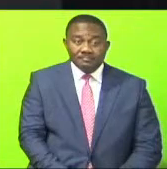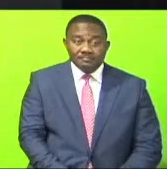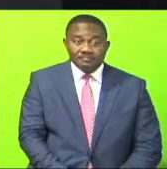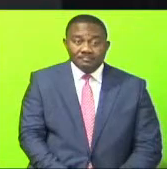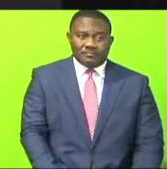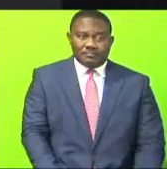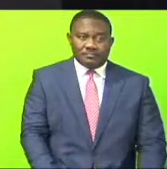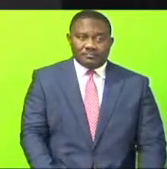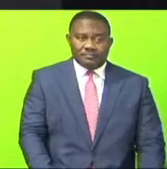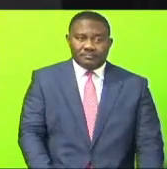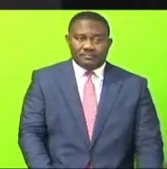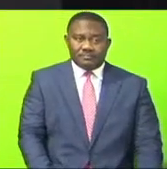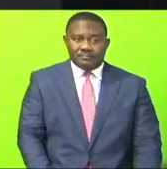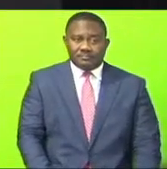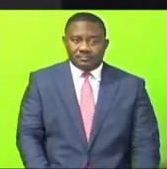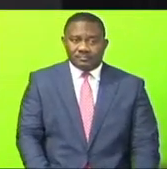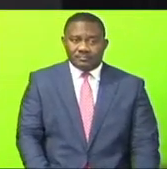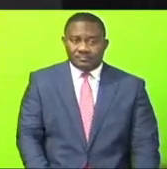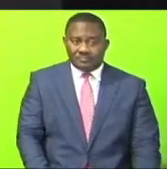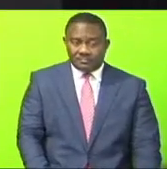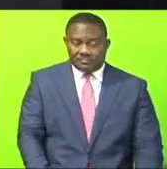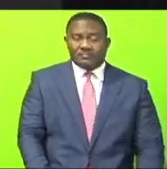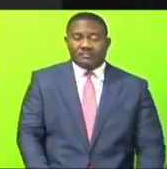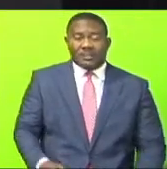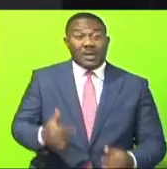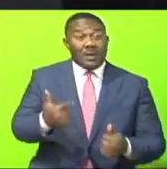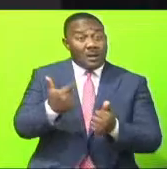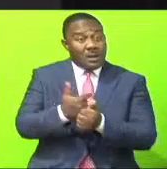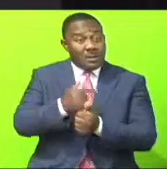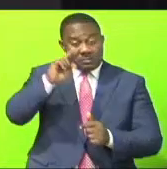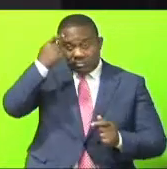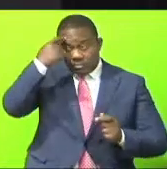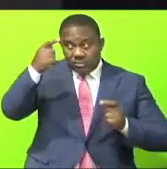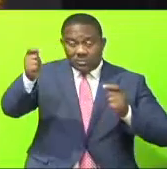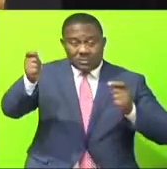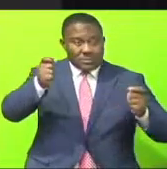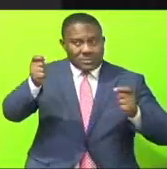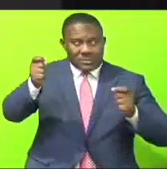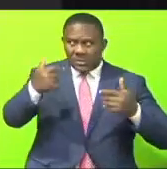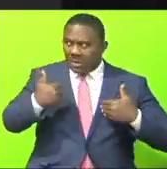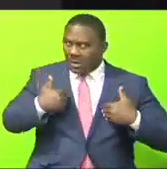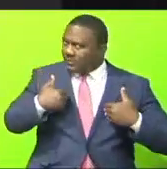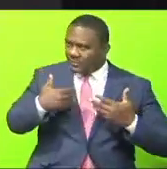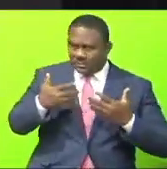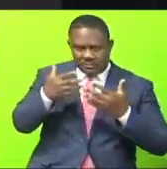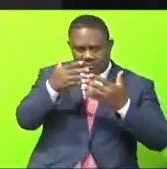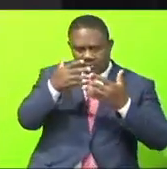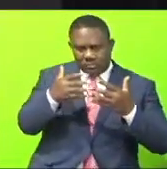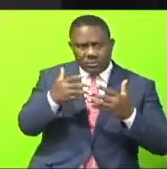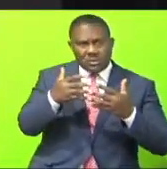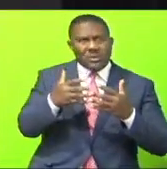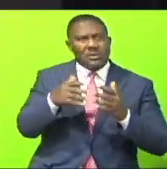the governance system of this country are properly demarcated in the Constitution.